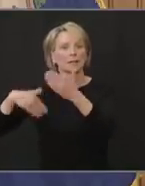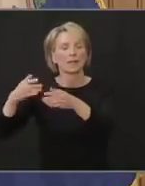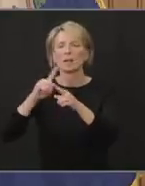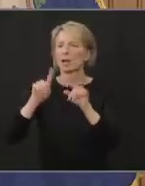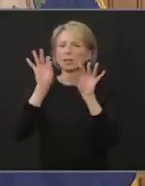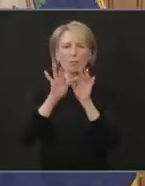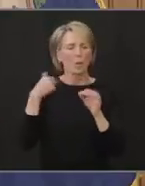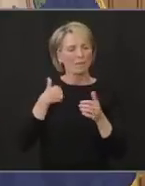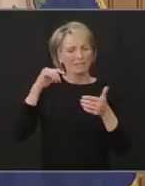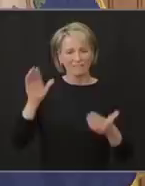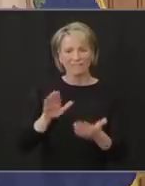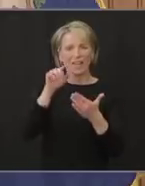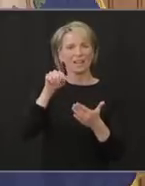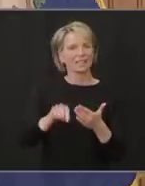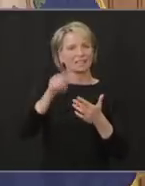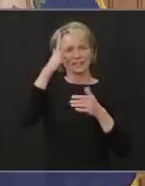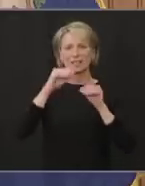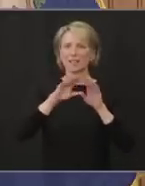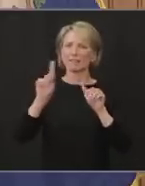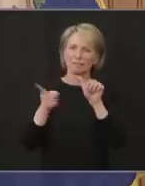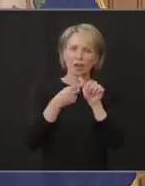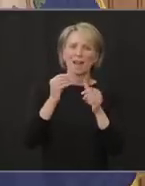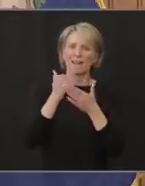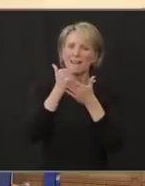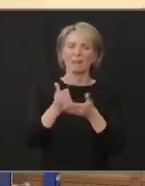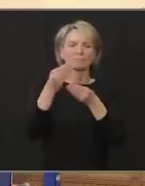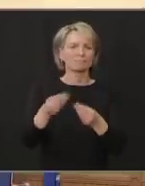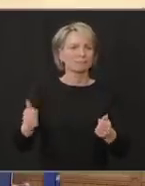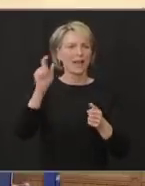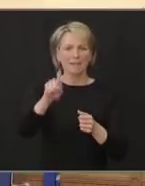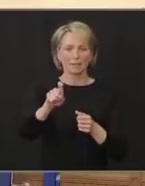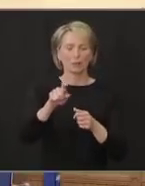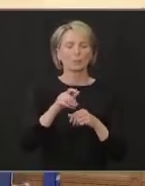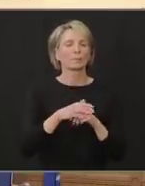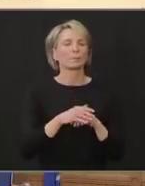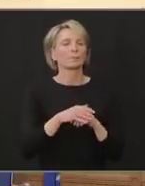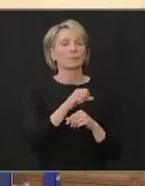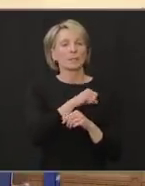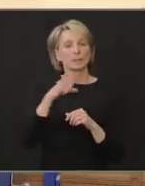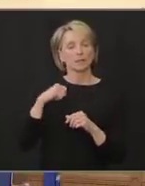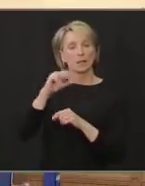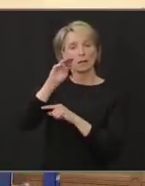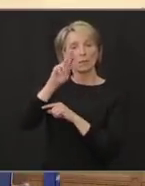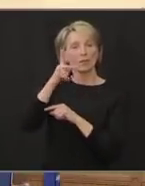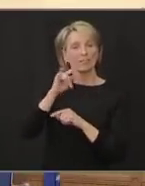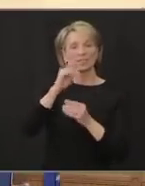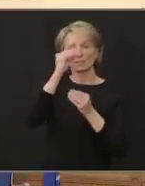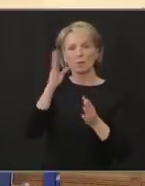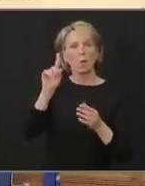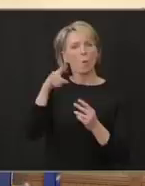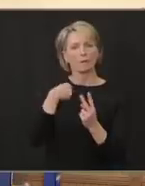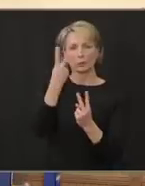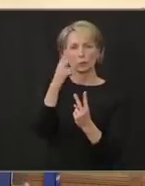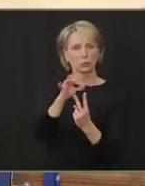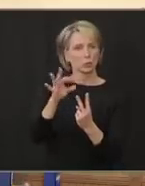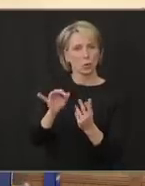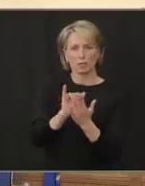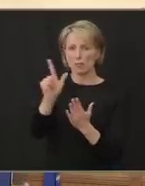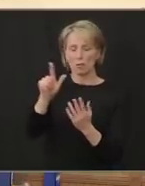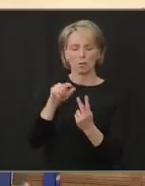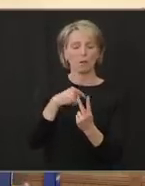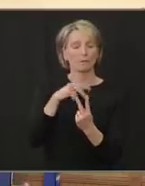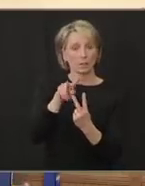health crisis first. I mean, there are only two choices here. One choice is a temporary,